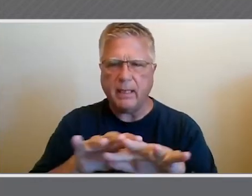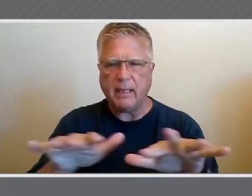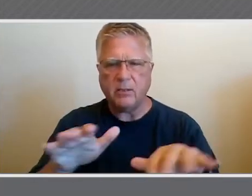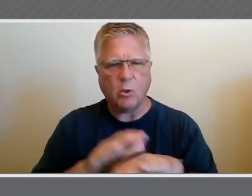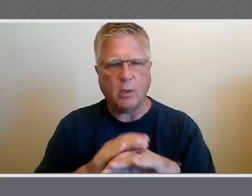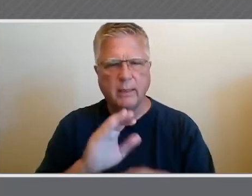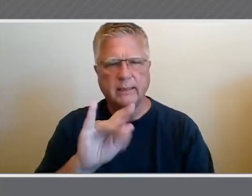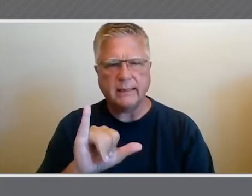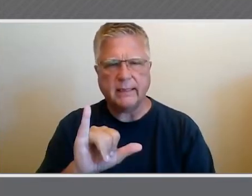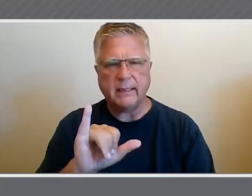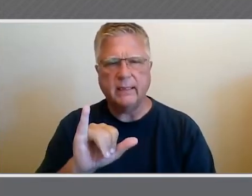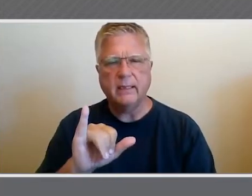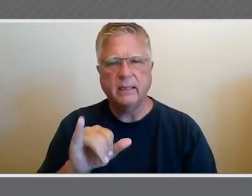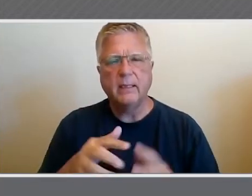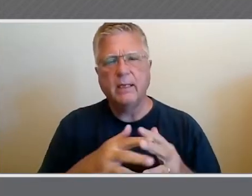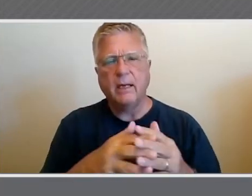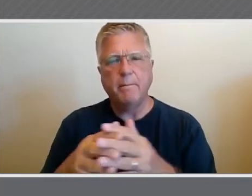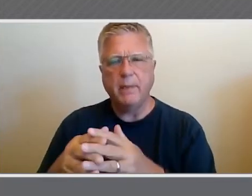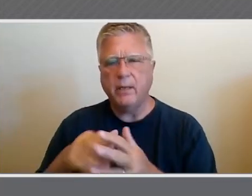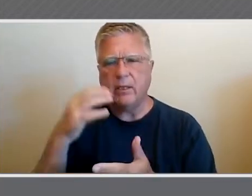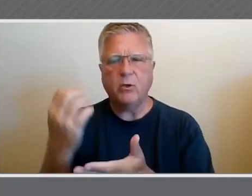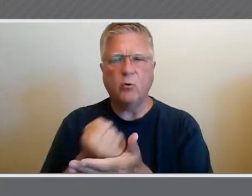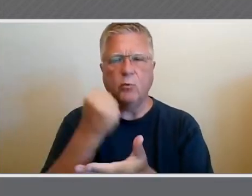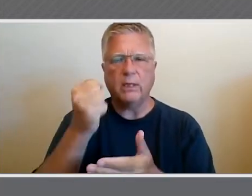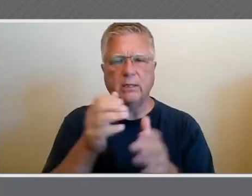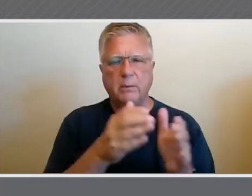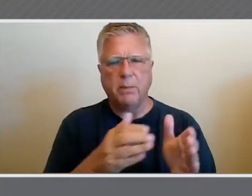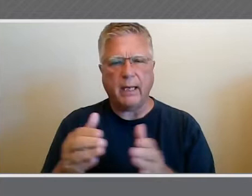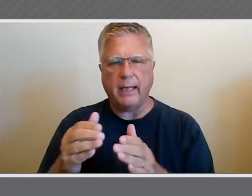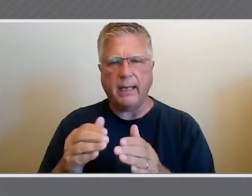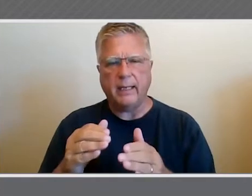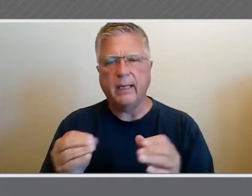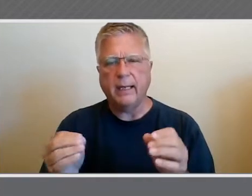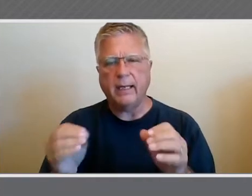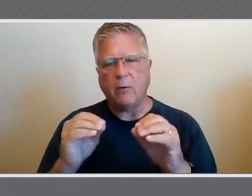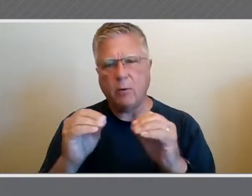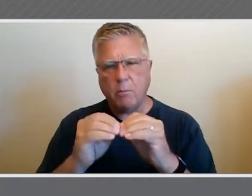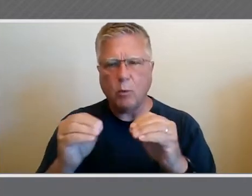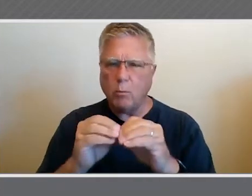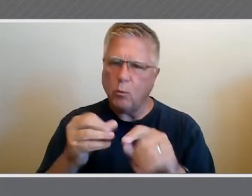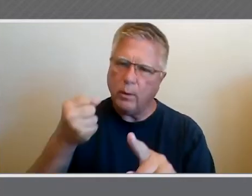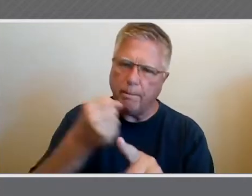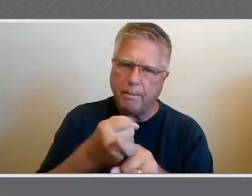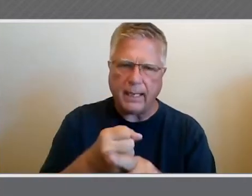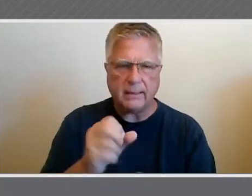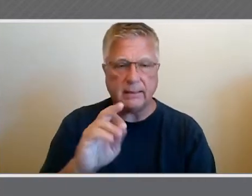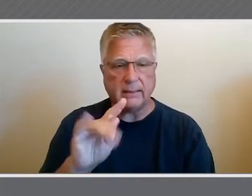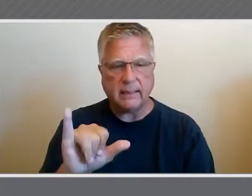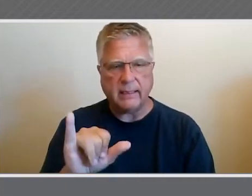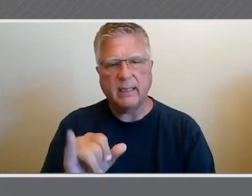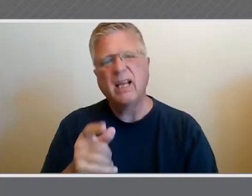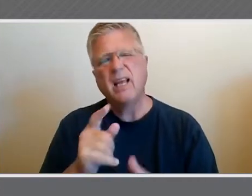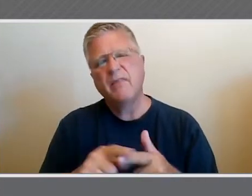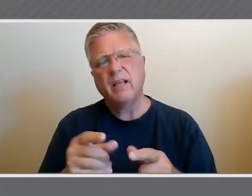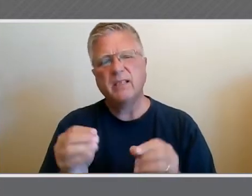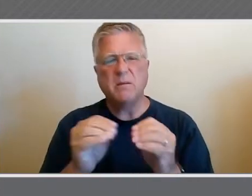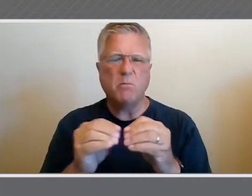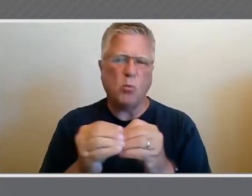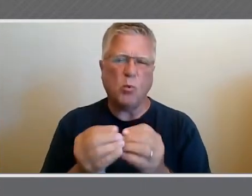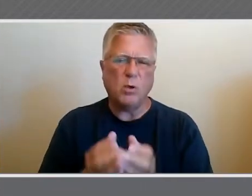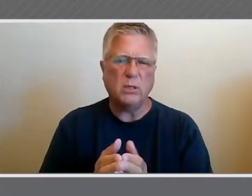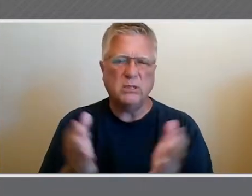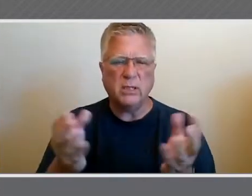that response to COVID is further impacting the city. I'll go through some general information about the operating budget, talk about